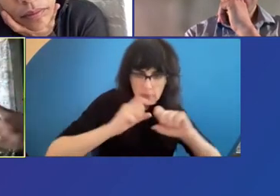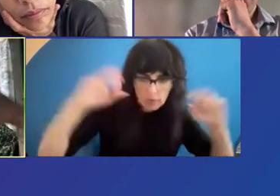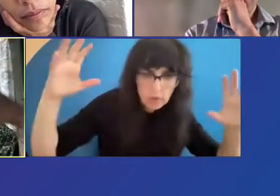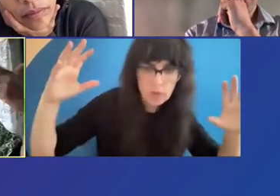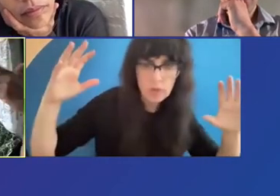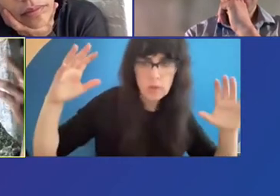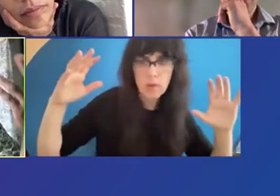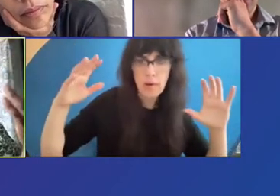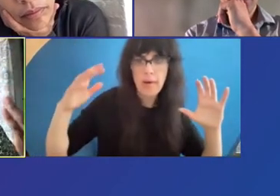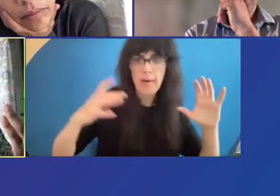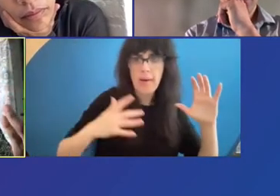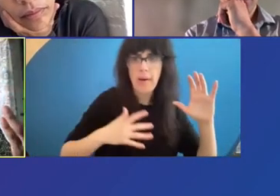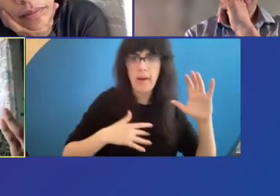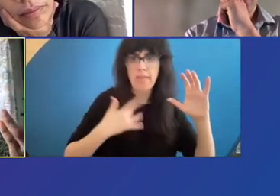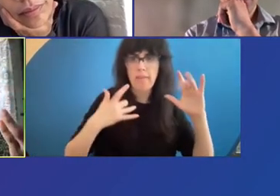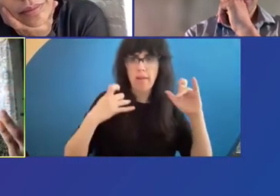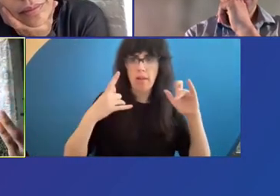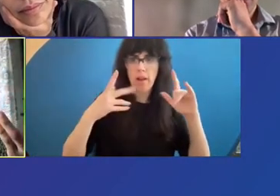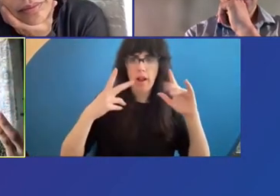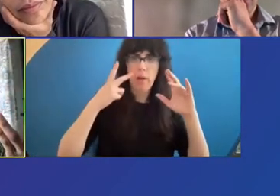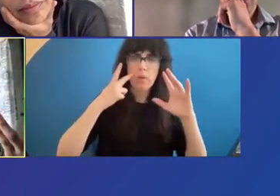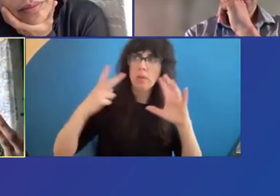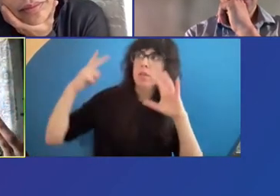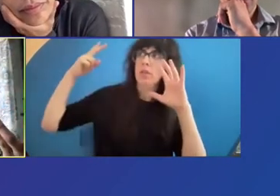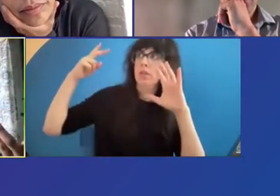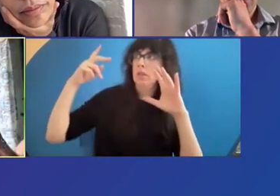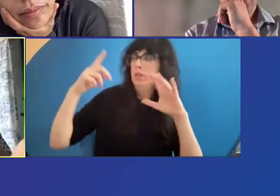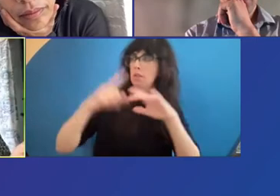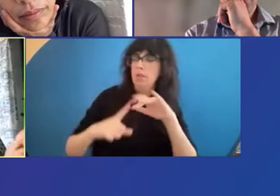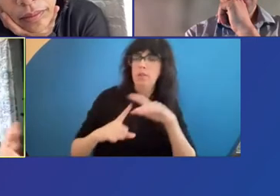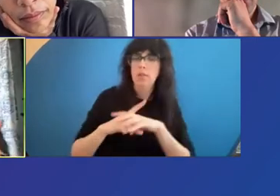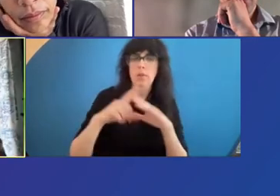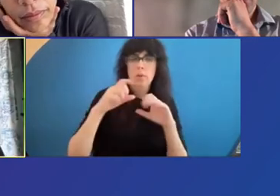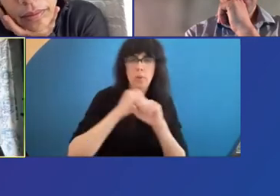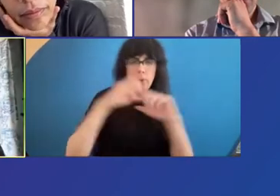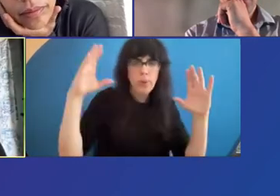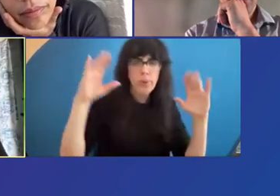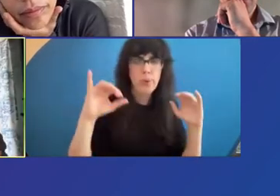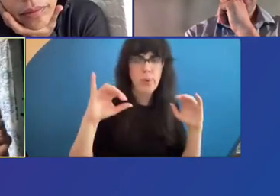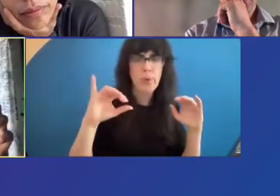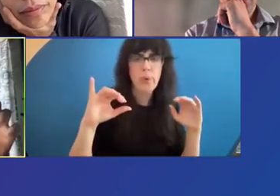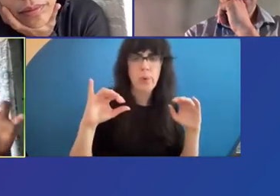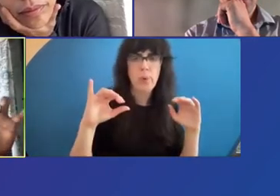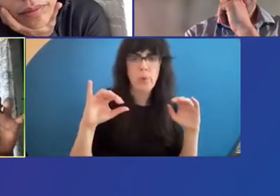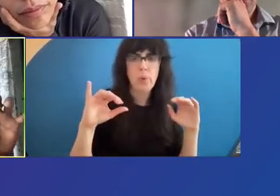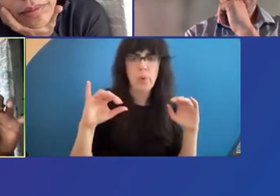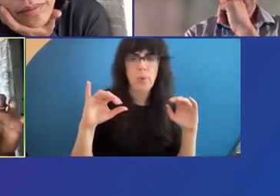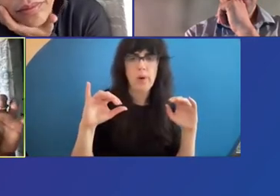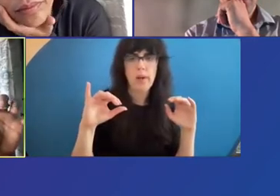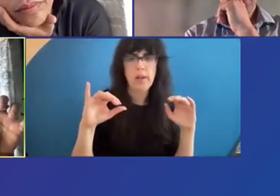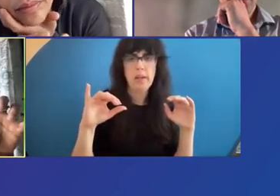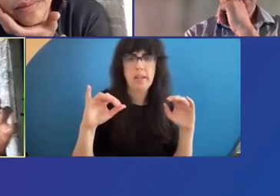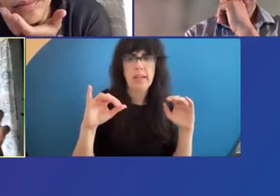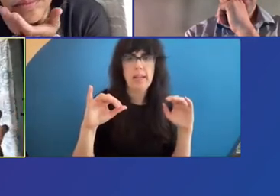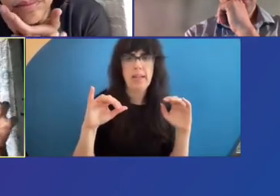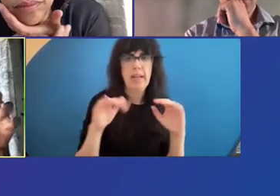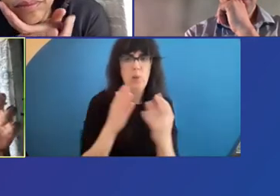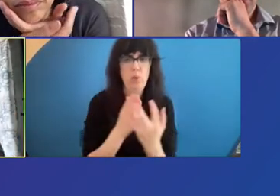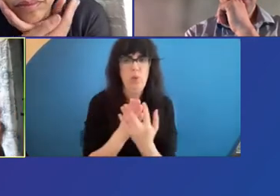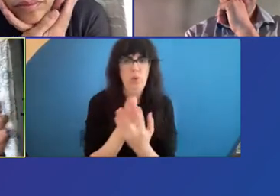I was transposed in a way. And I thought it was through this